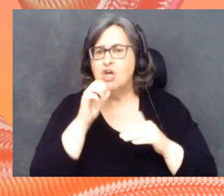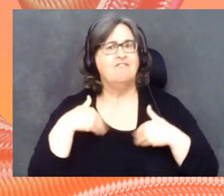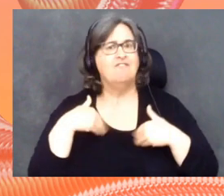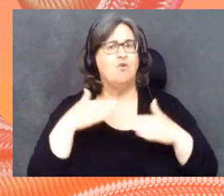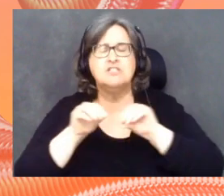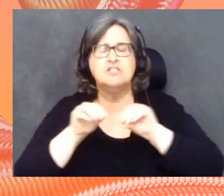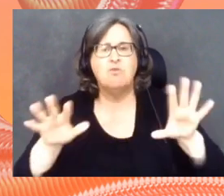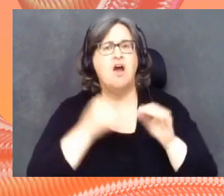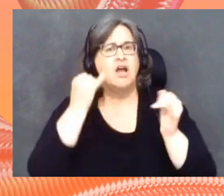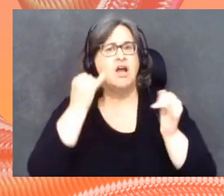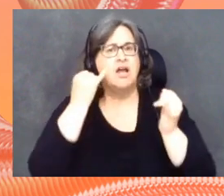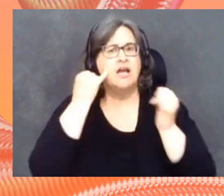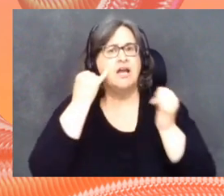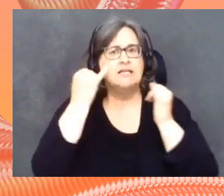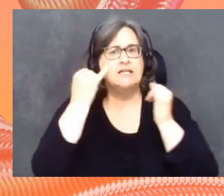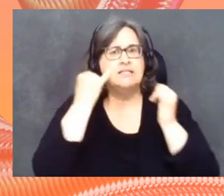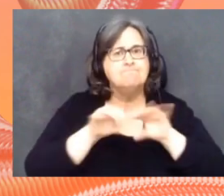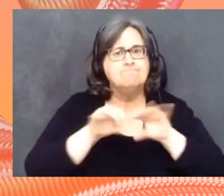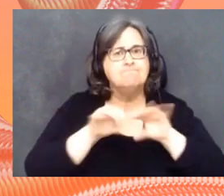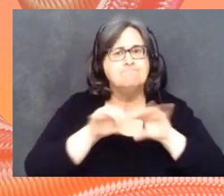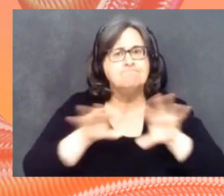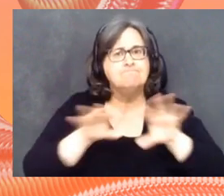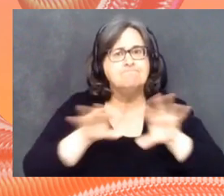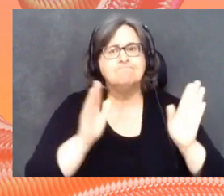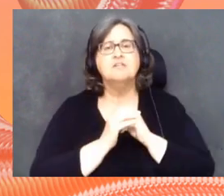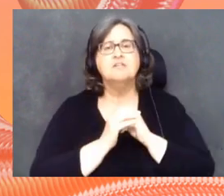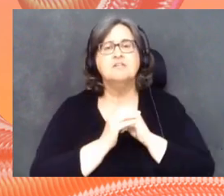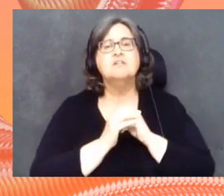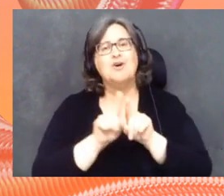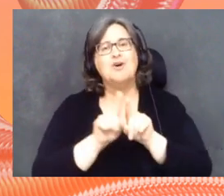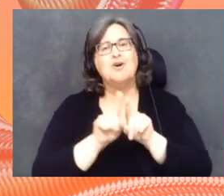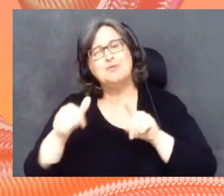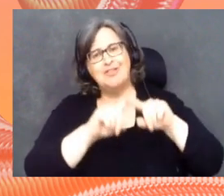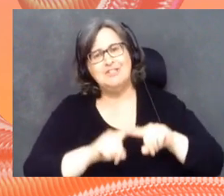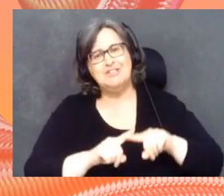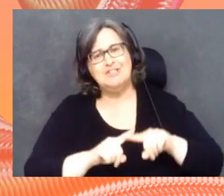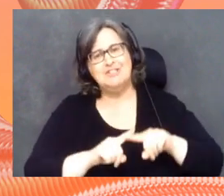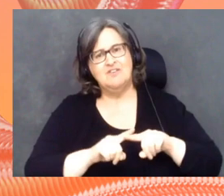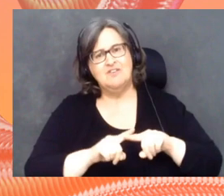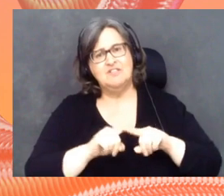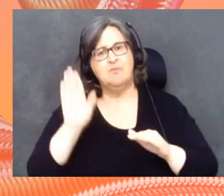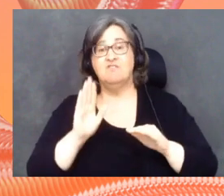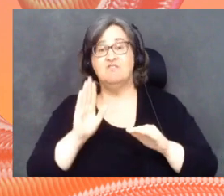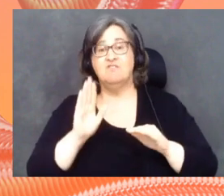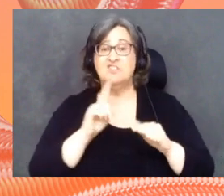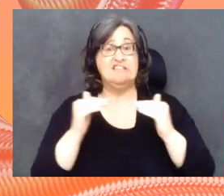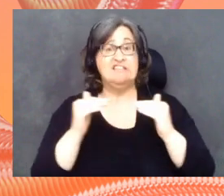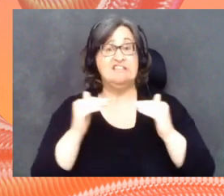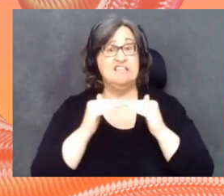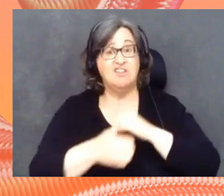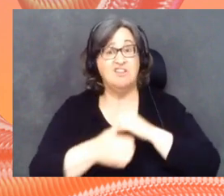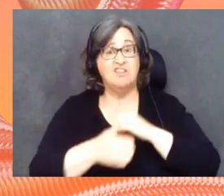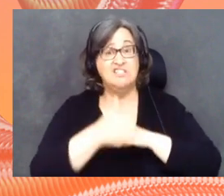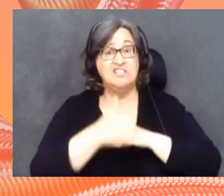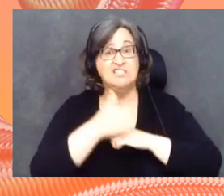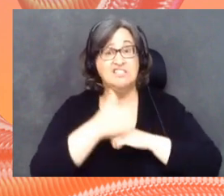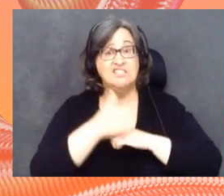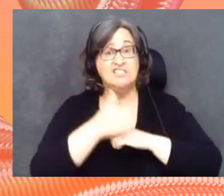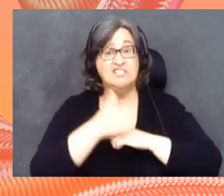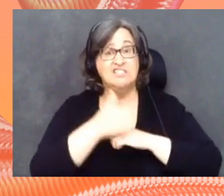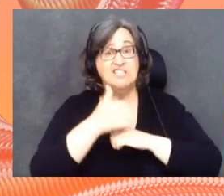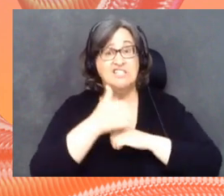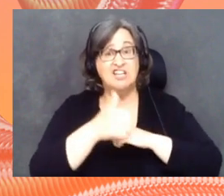as quickly. And there's also other differences. It's just as dangerous. Are we taking that seriously? So it's like